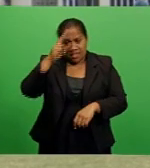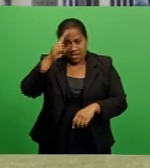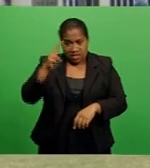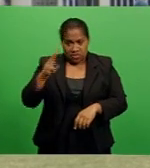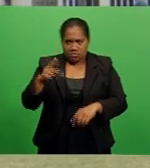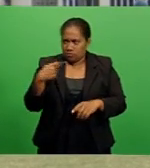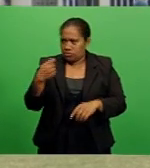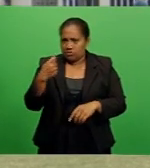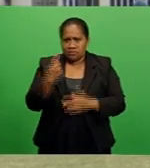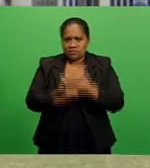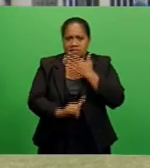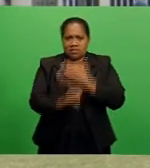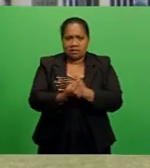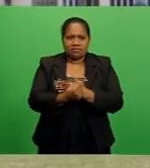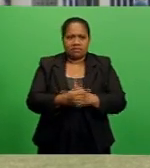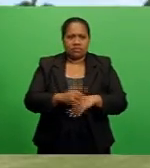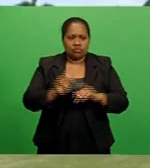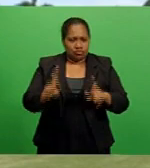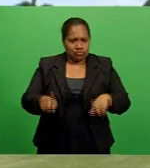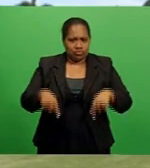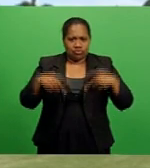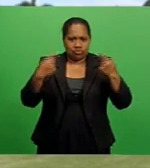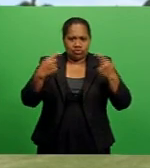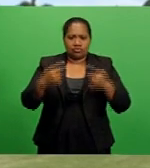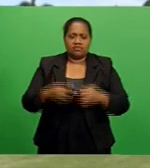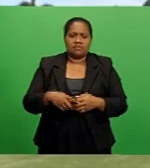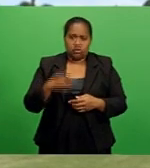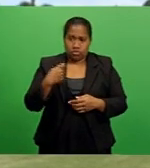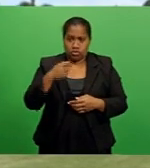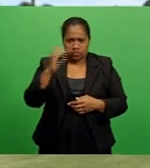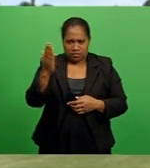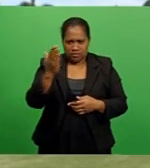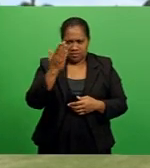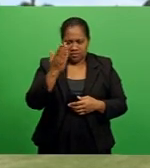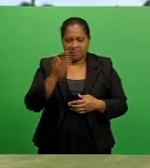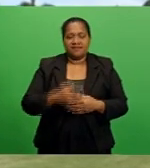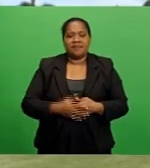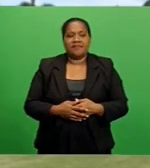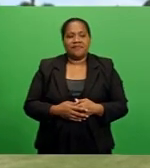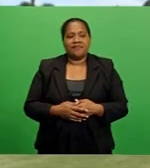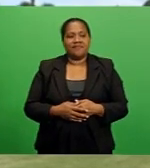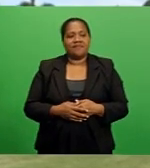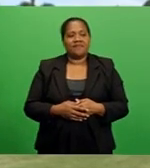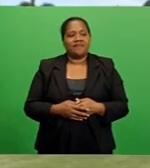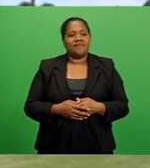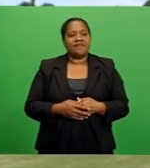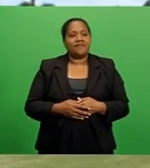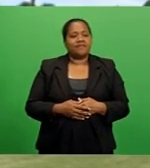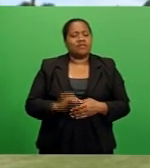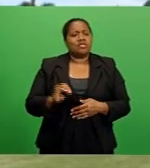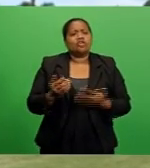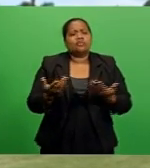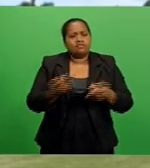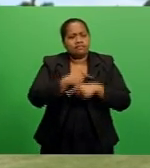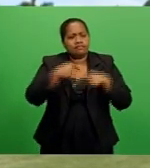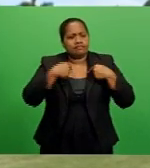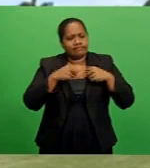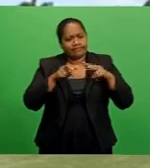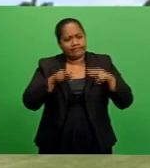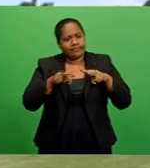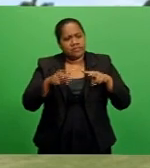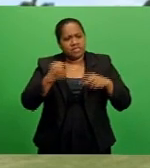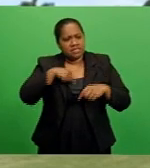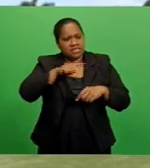Easter Championships not far off. Apart from that, we'll look into just put our heads down and